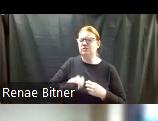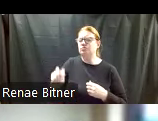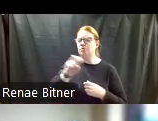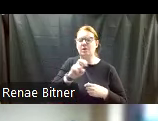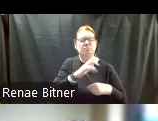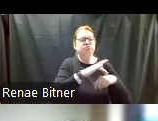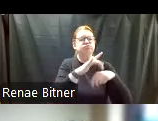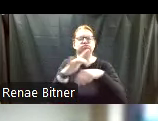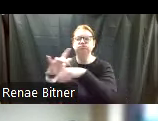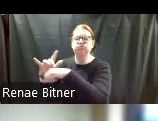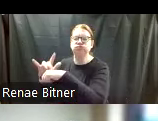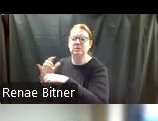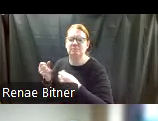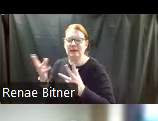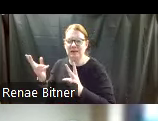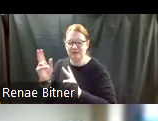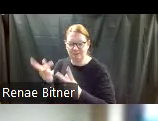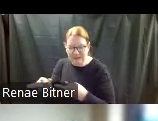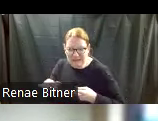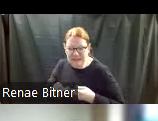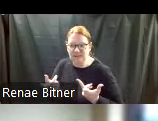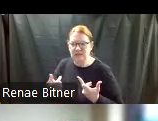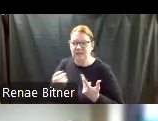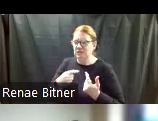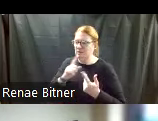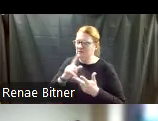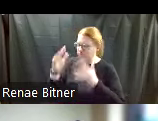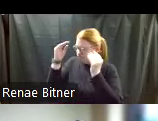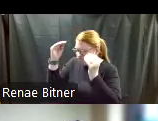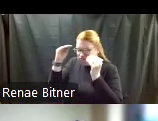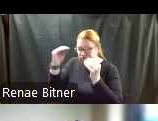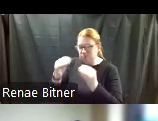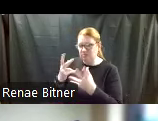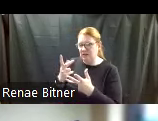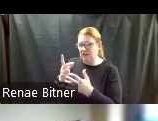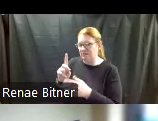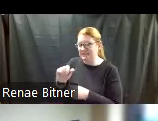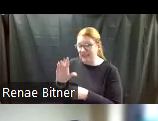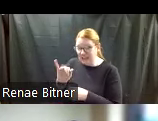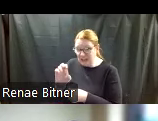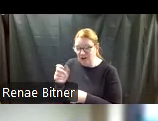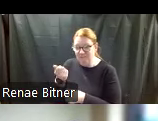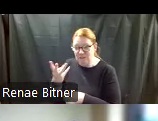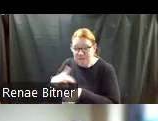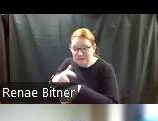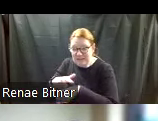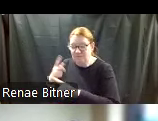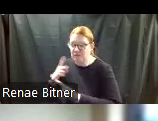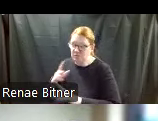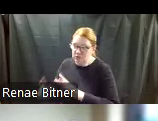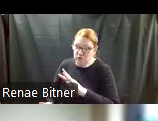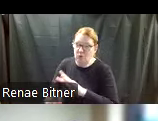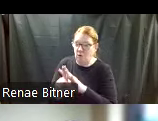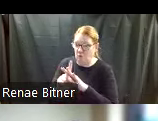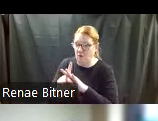folks understand. She in-serviced our daycare providers a few times. She would go and actually do visits with Grace